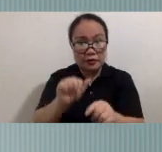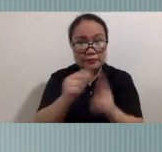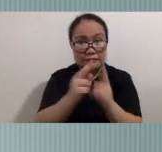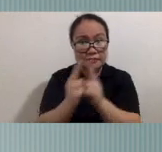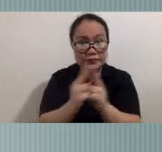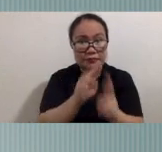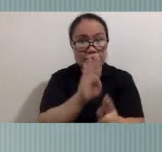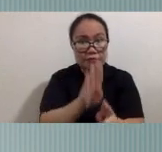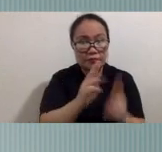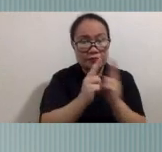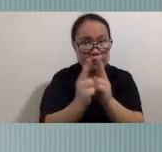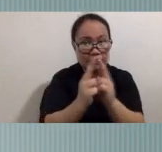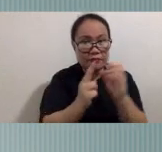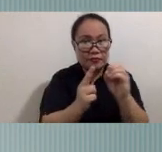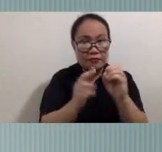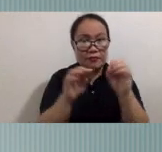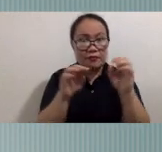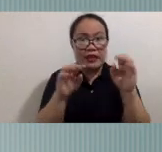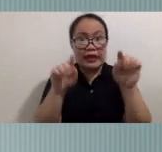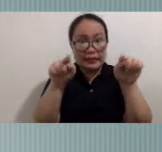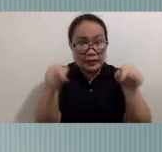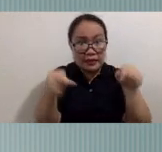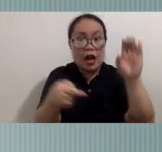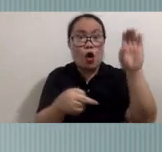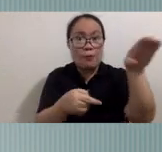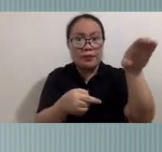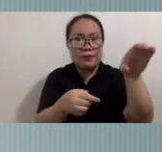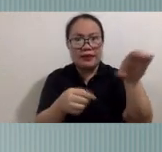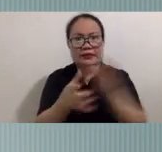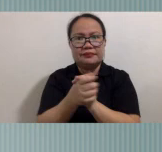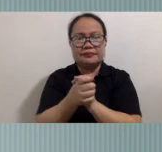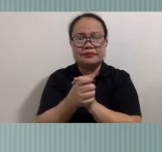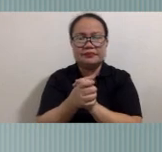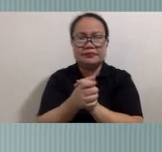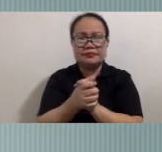the complement of union of A, B, and O.